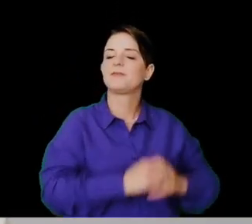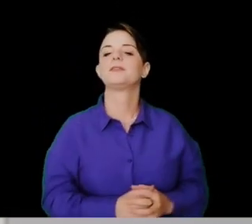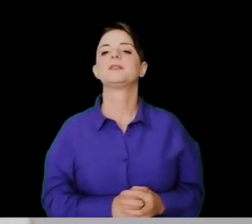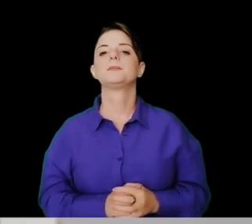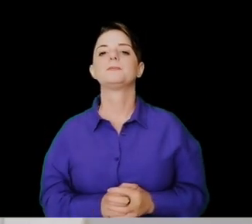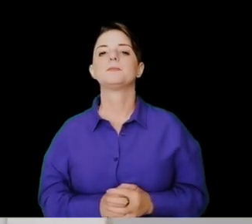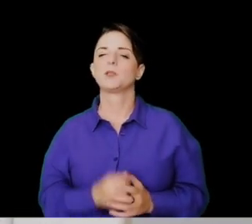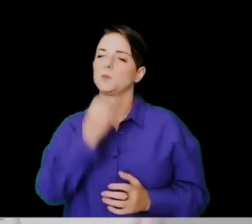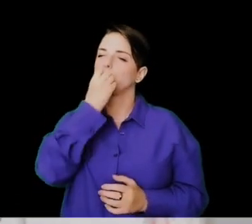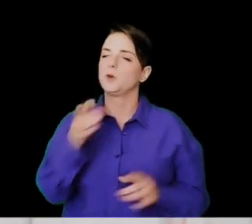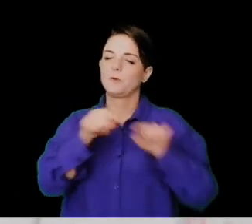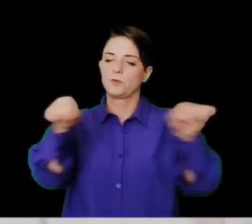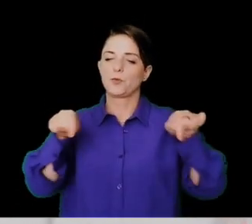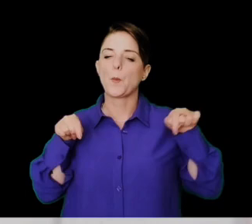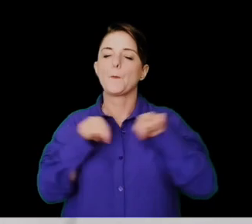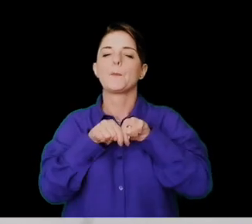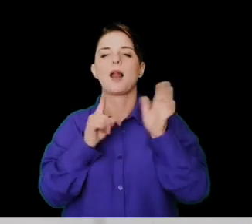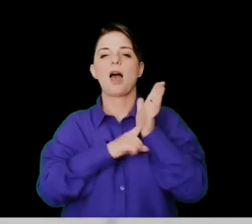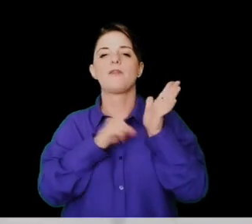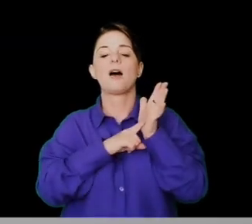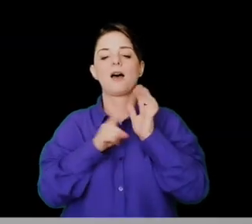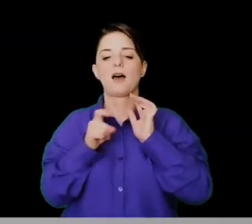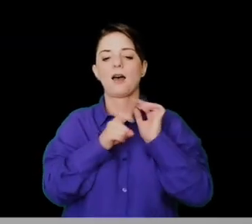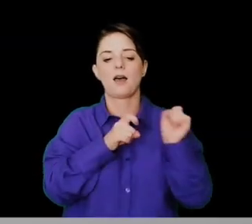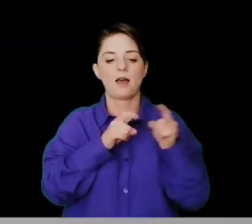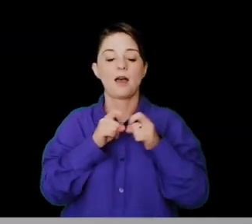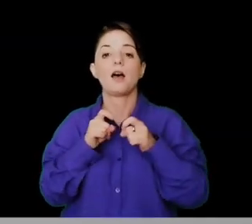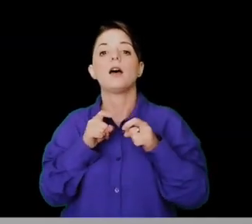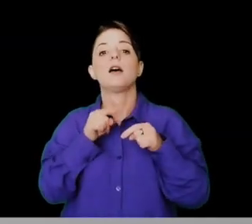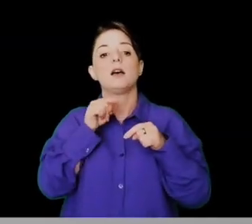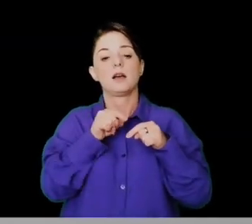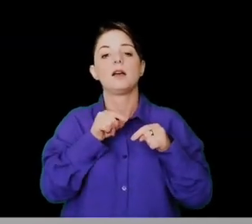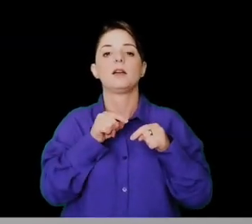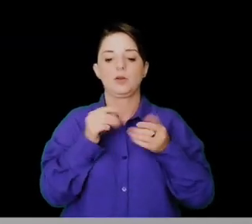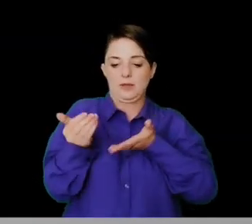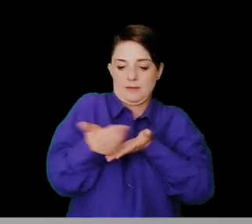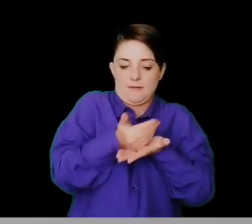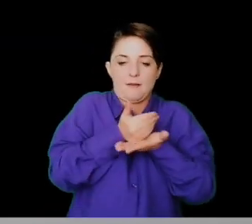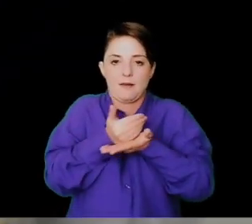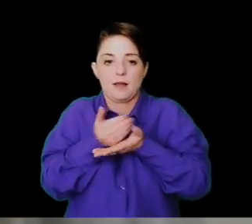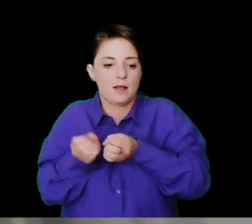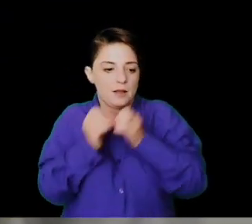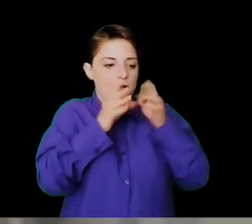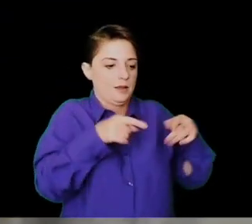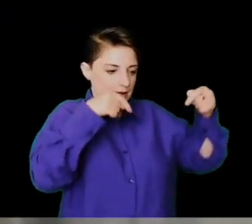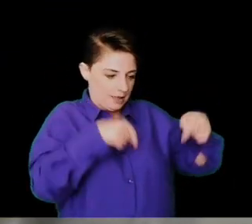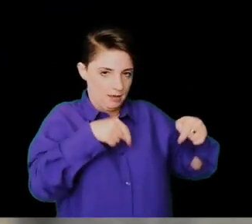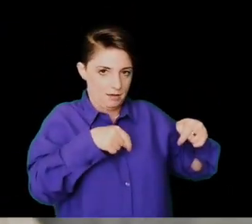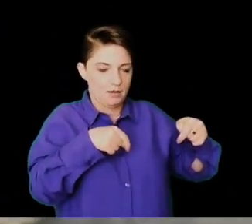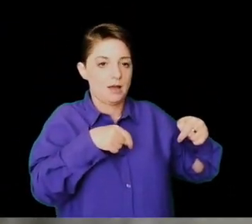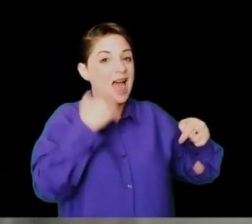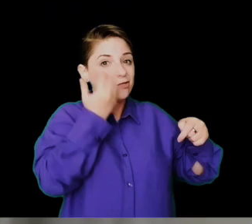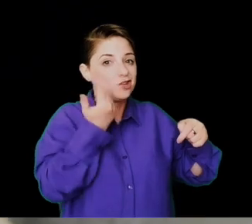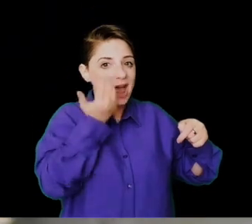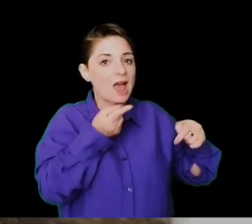So this is our beautiful larval room. So once they spawn and they release the larvae, we take the larvae and we move